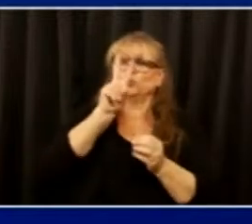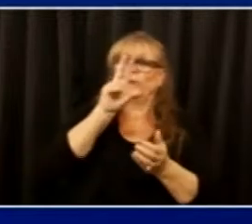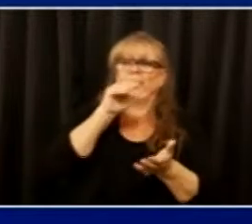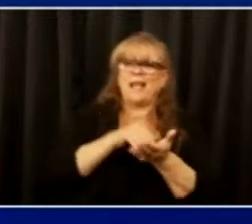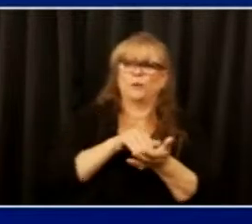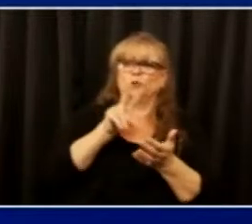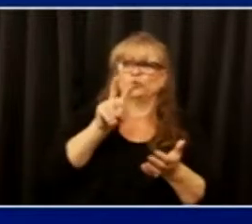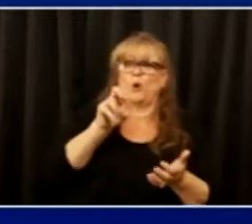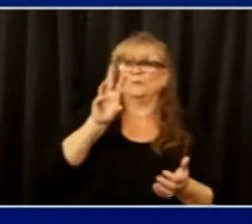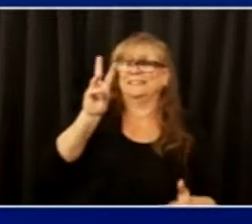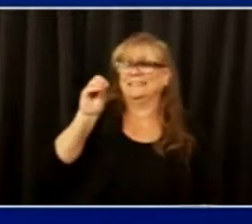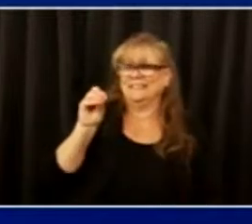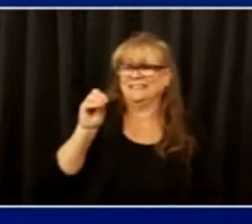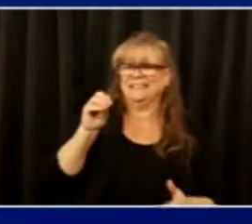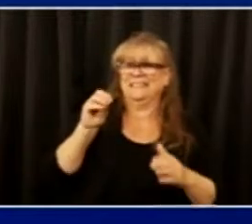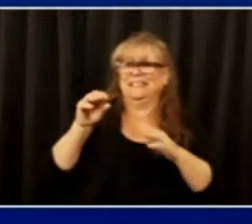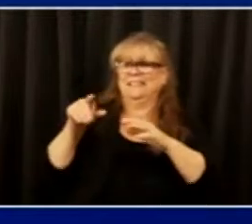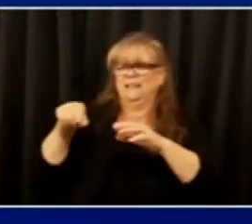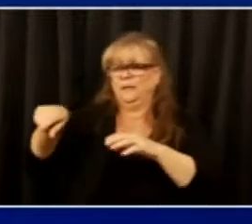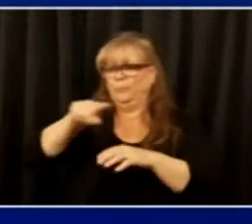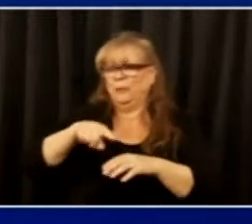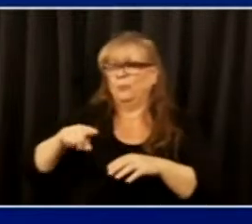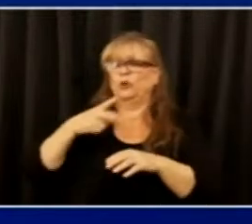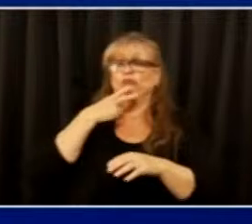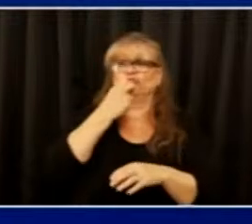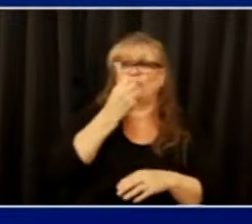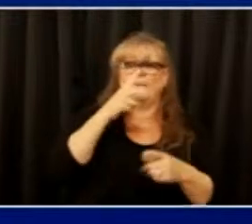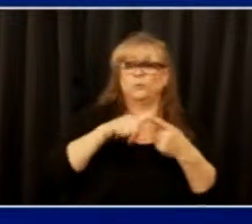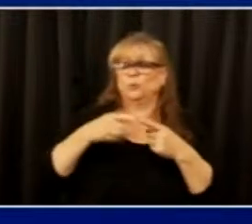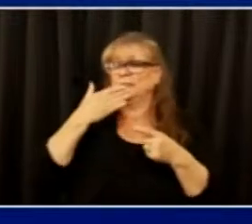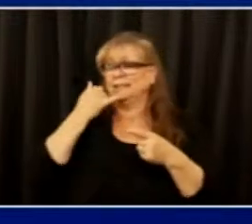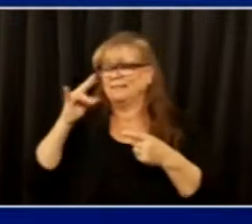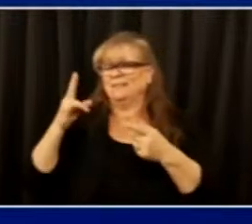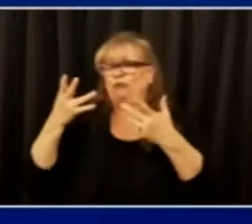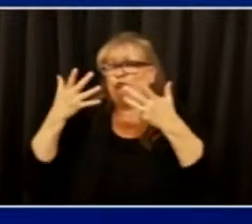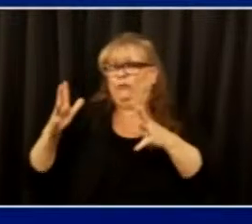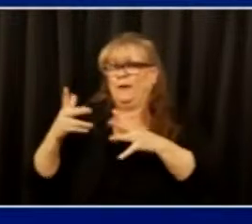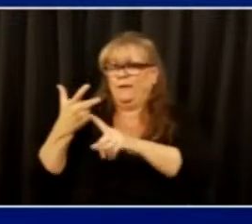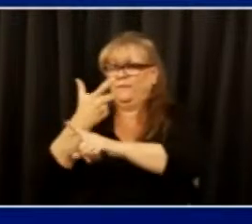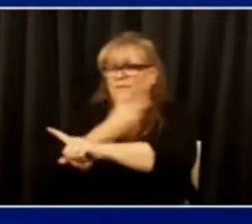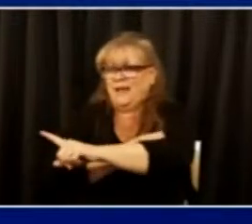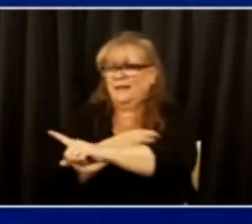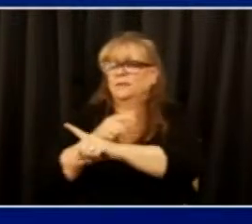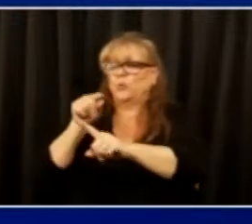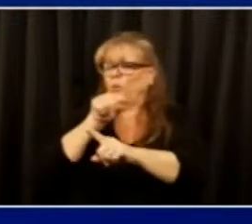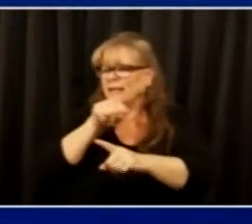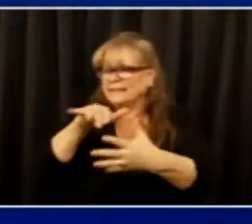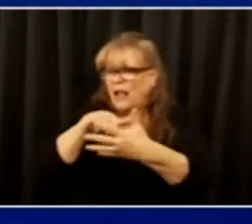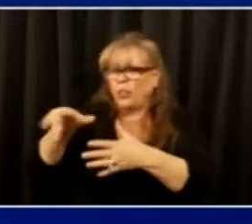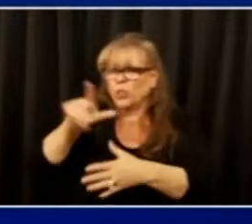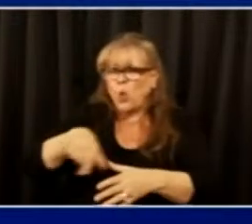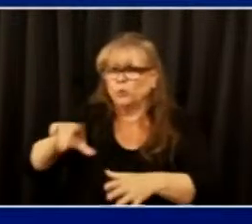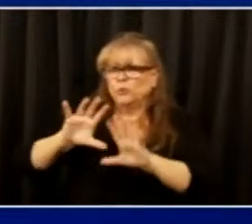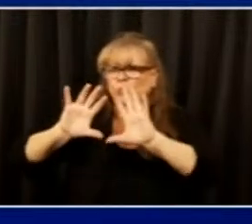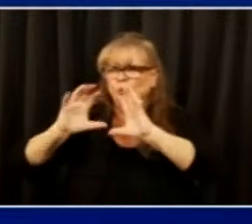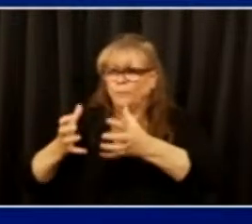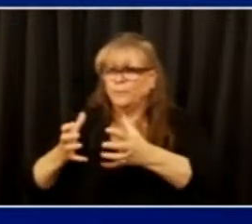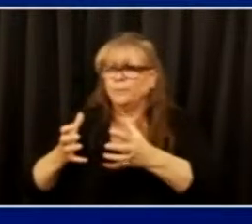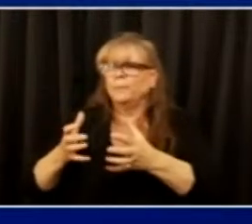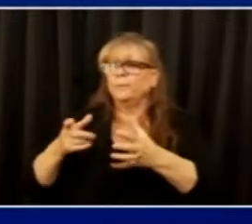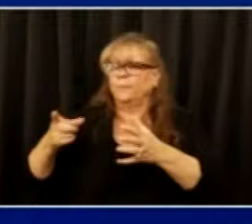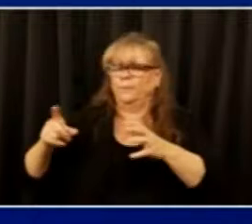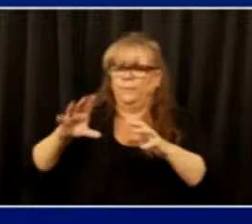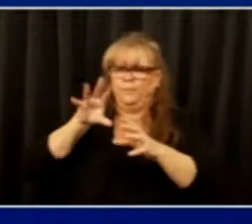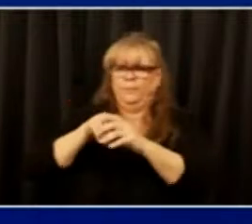12 to 15 years of age, and they were enrolled in a randomized placebo-controlled clinical trial. Half of the trial participants were